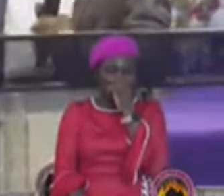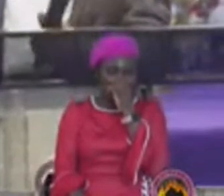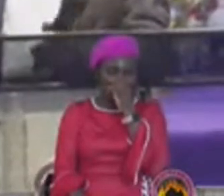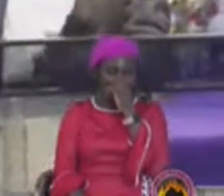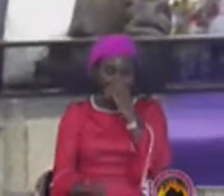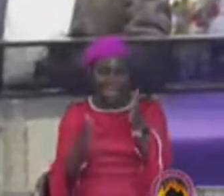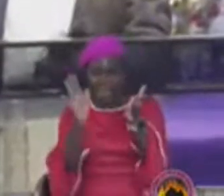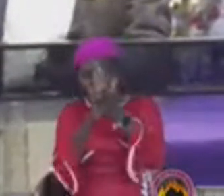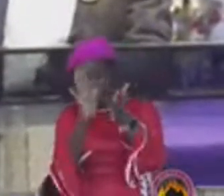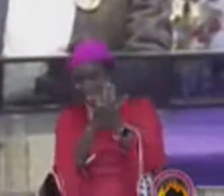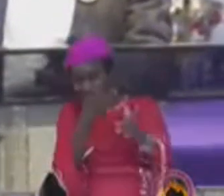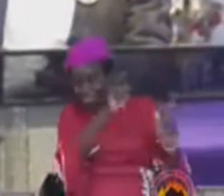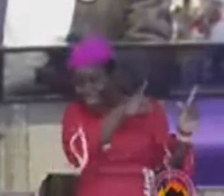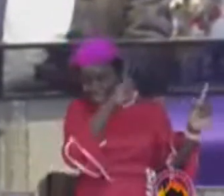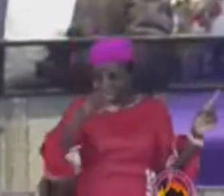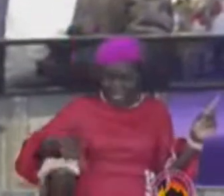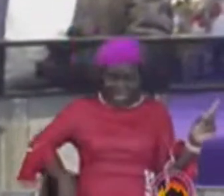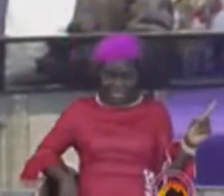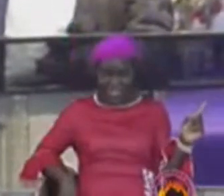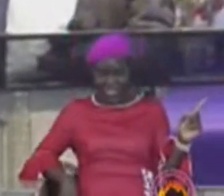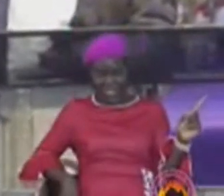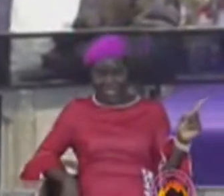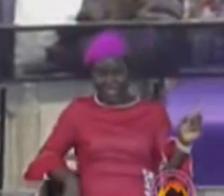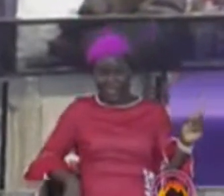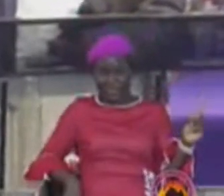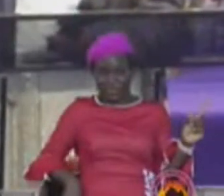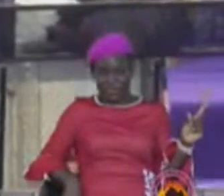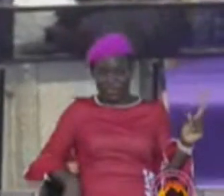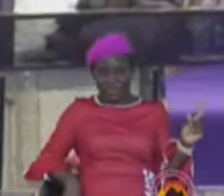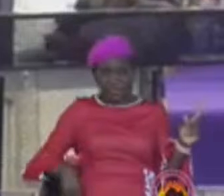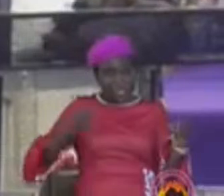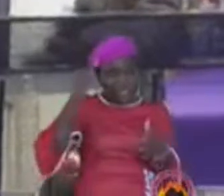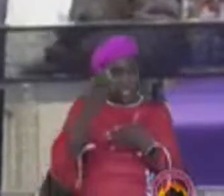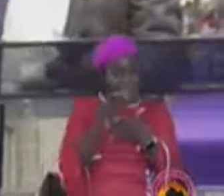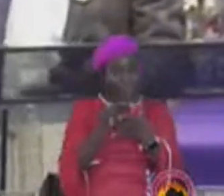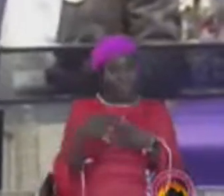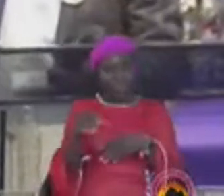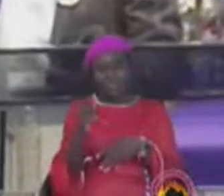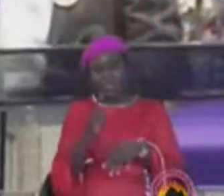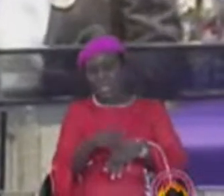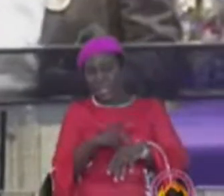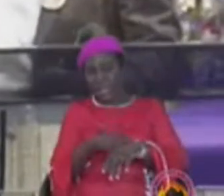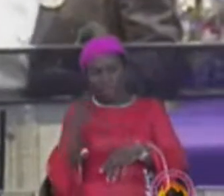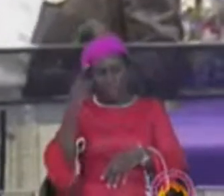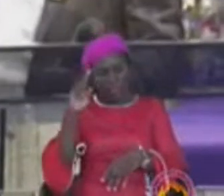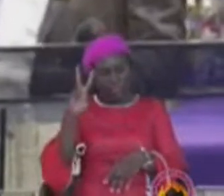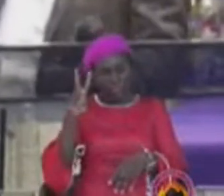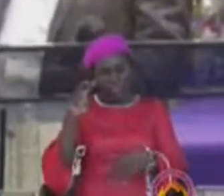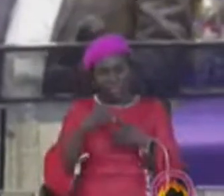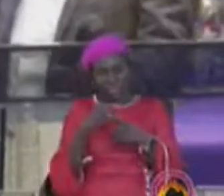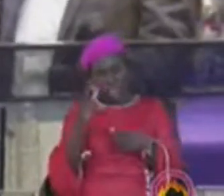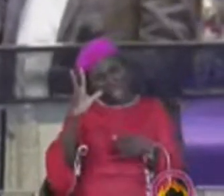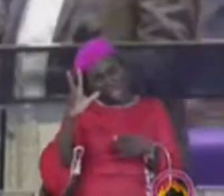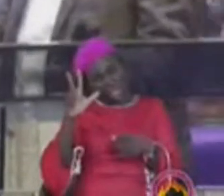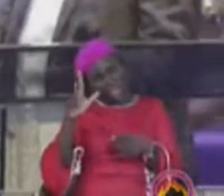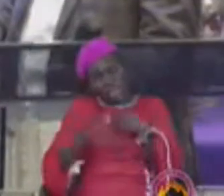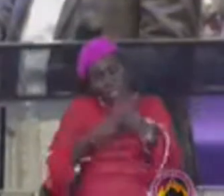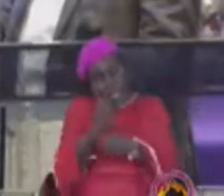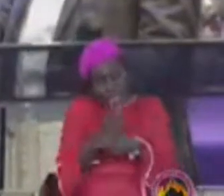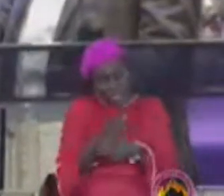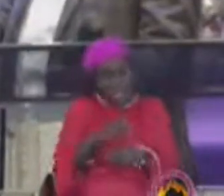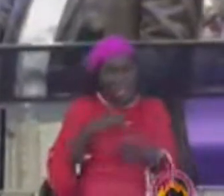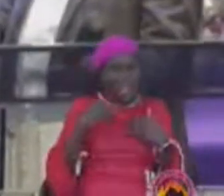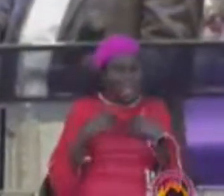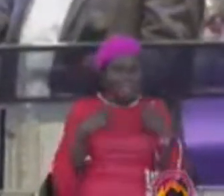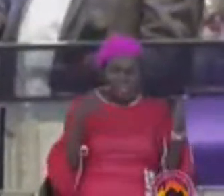Praise the Lord, church. My name is Oluwa Tony Peter. For some times, I'm going to like 2 or 3 years, I've been having pains on this my knee. And this time I